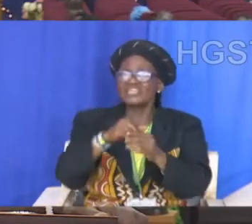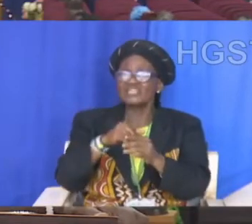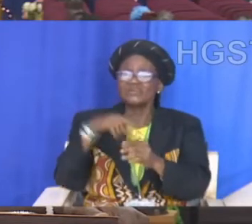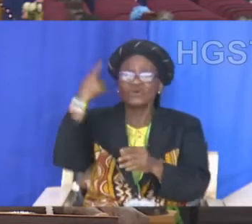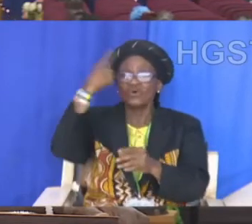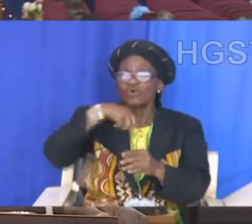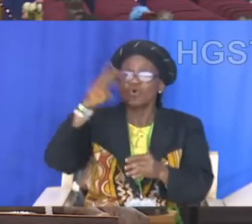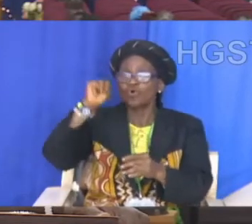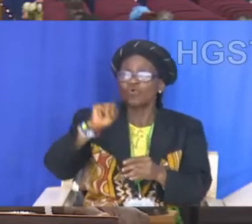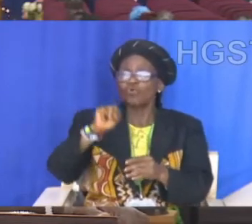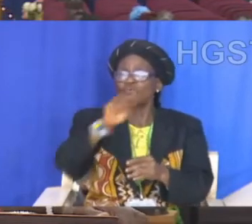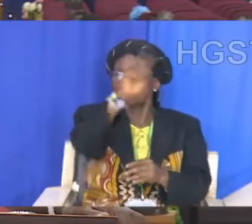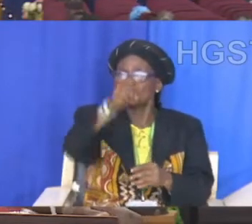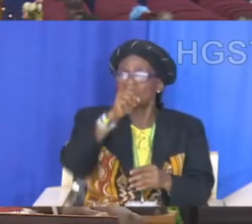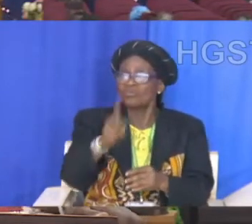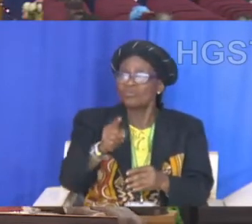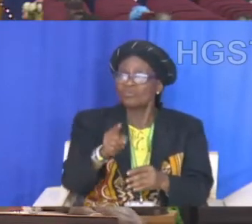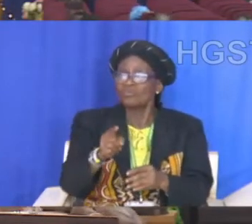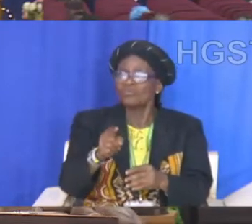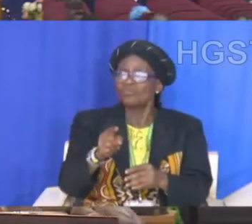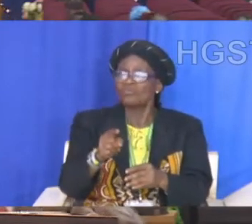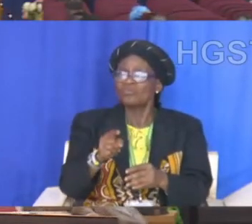Say it loud and clear.